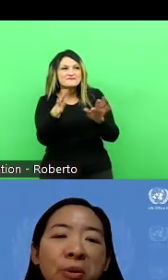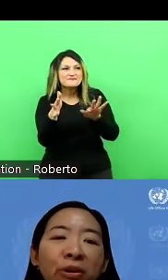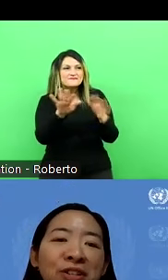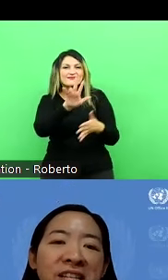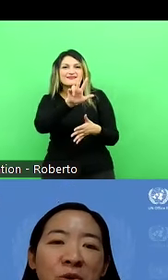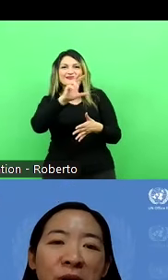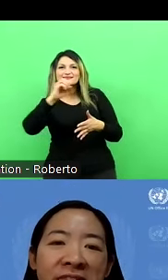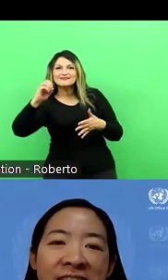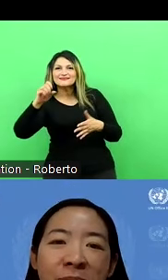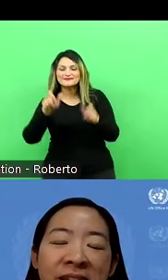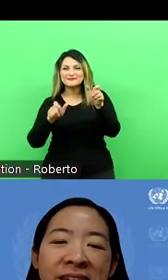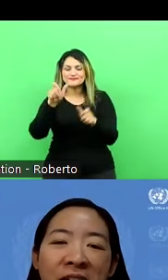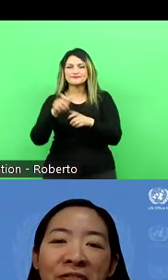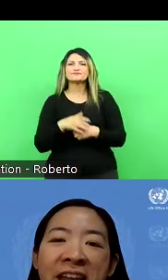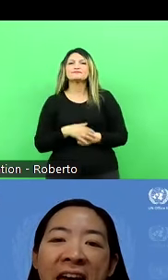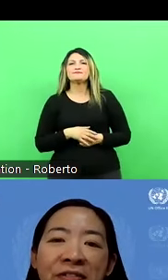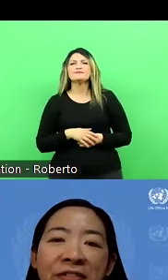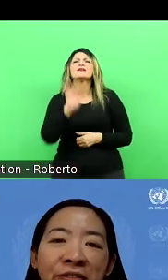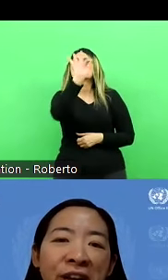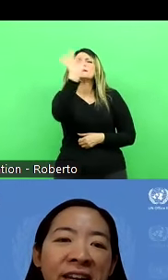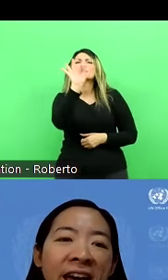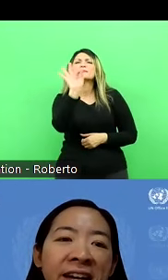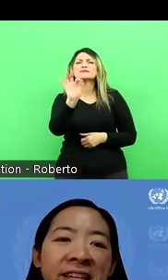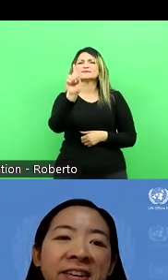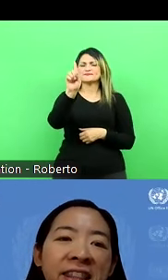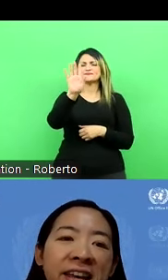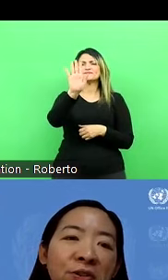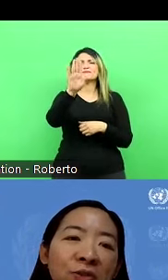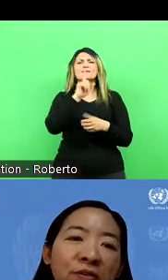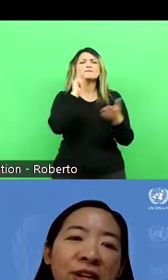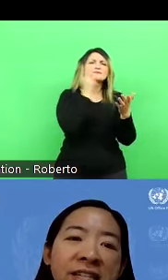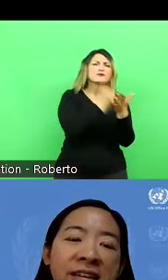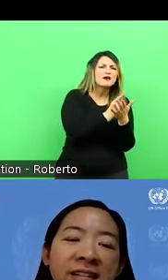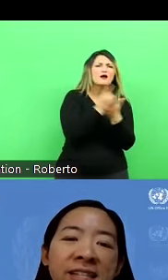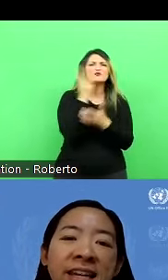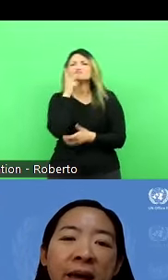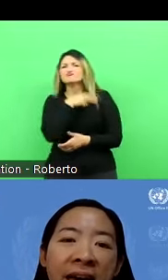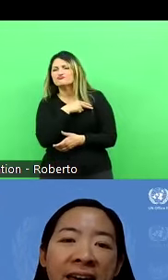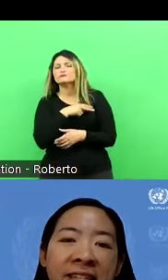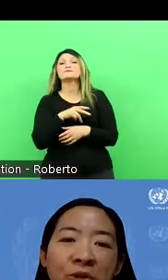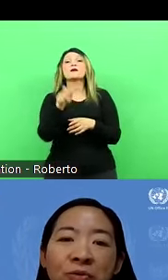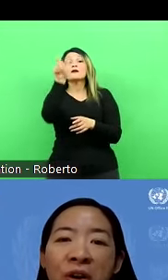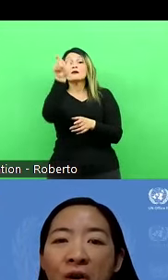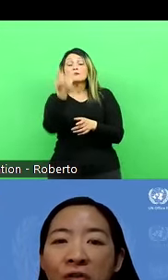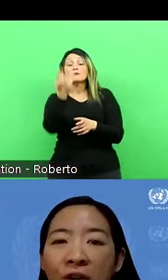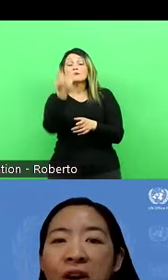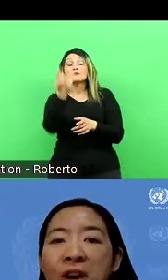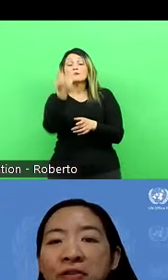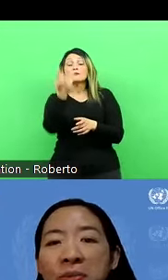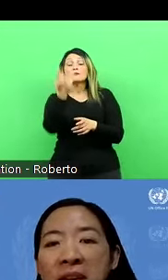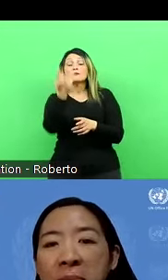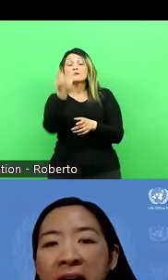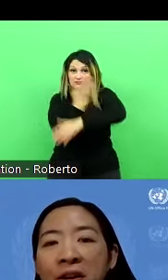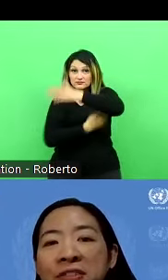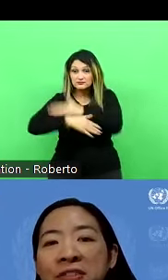false? Persons with disability often have different and uneven levels of resilience and capacity to recover